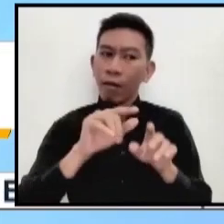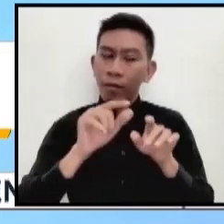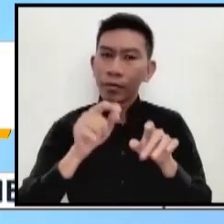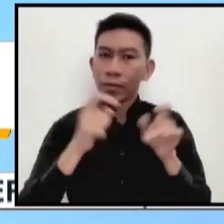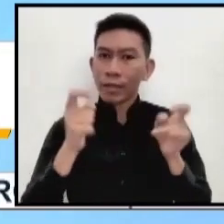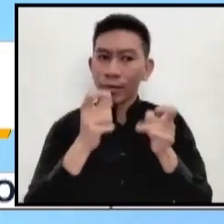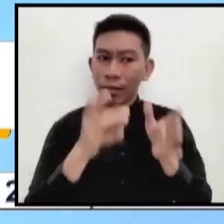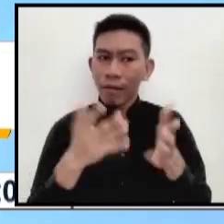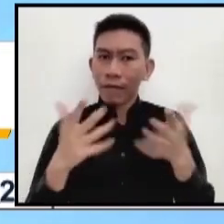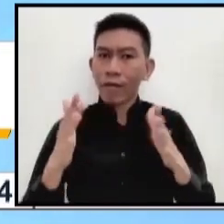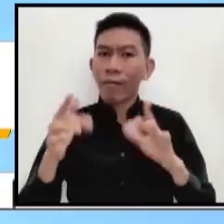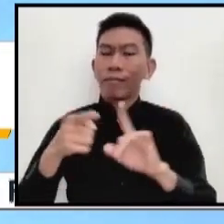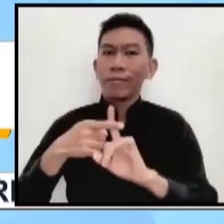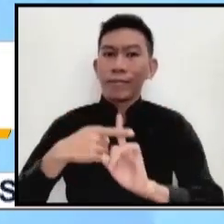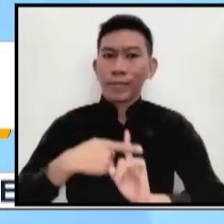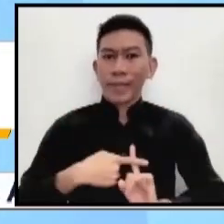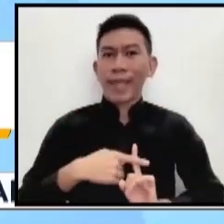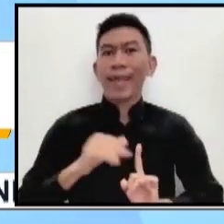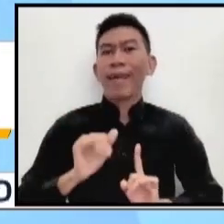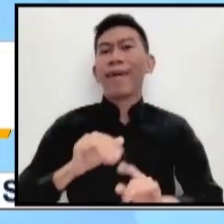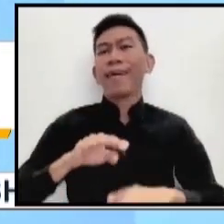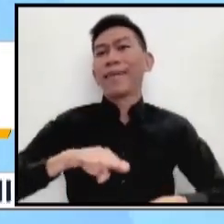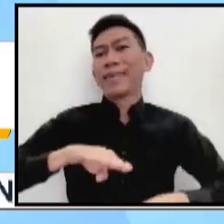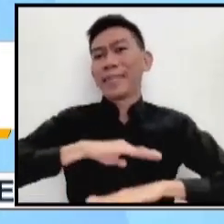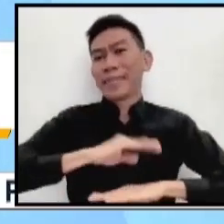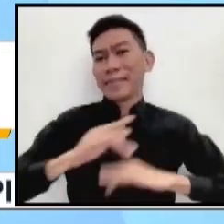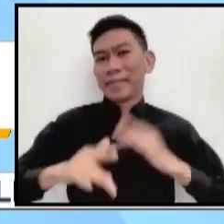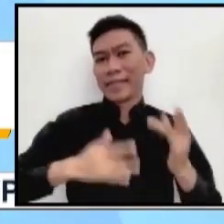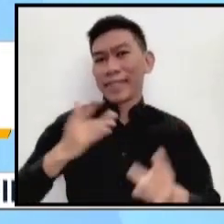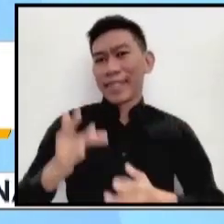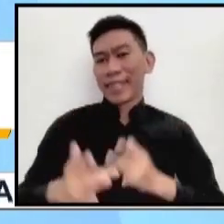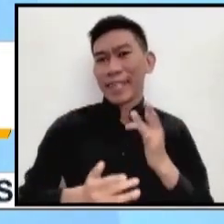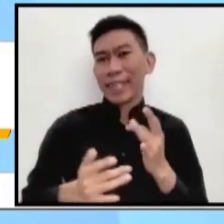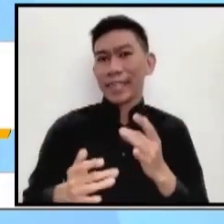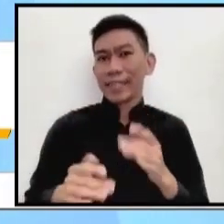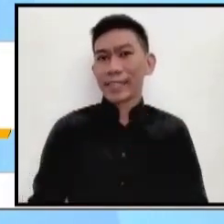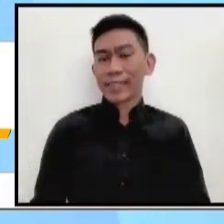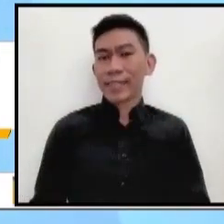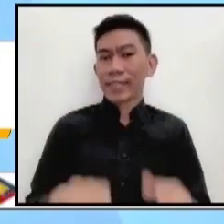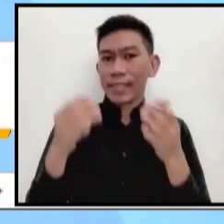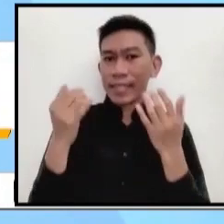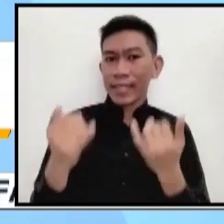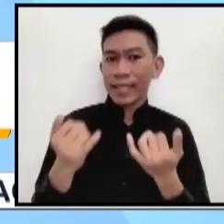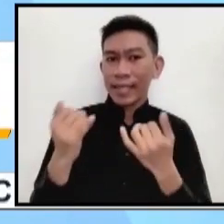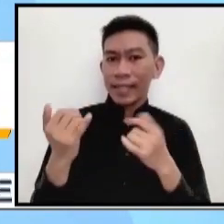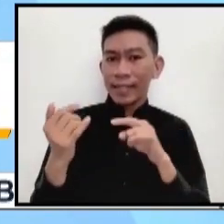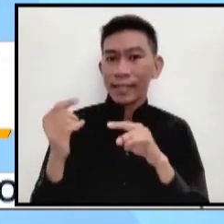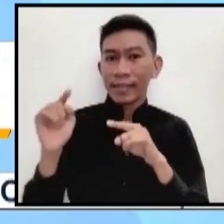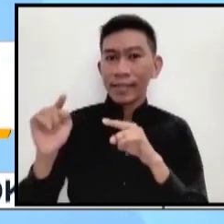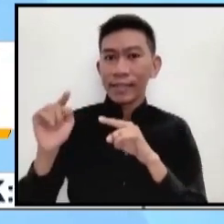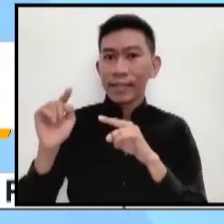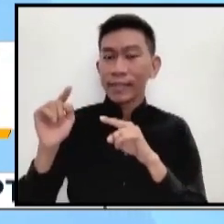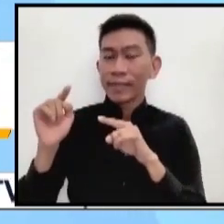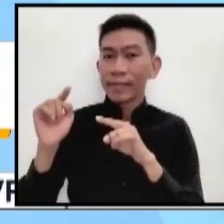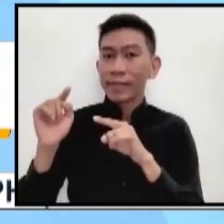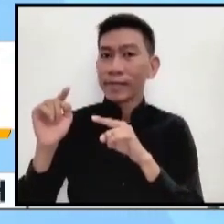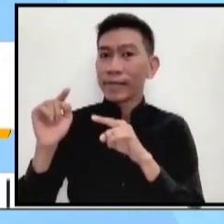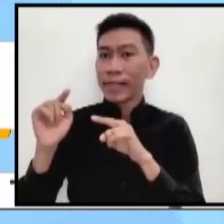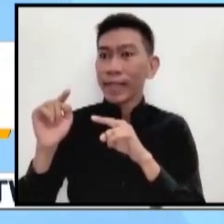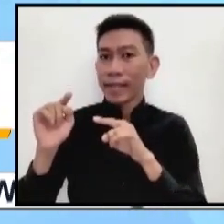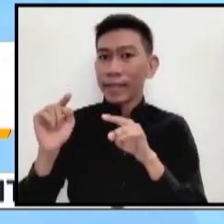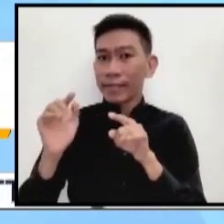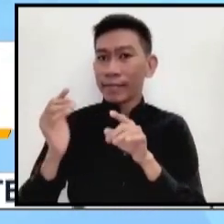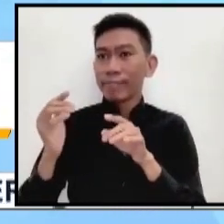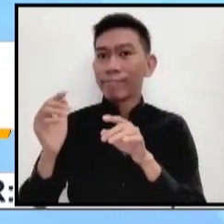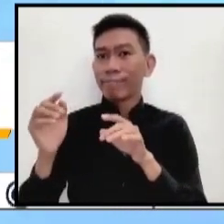And speaking of mobilization, I'd like to congratulate and I'd like to recognize all the tech people